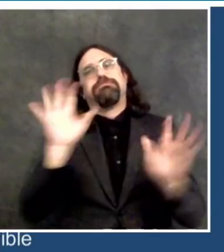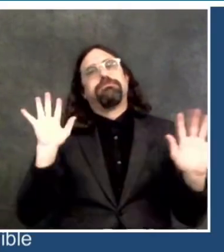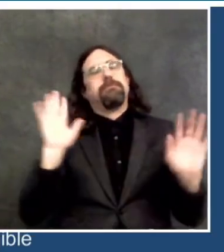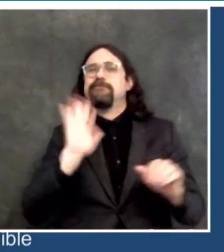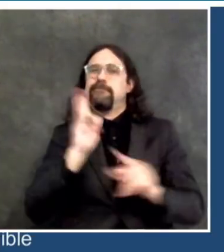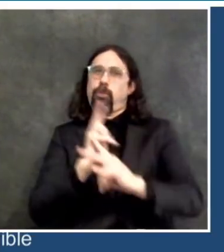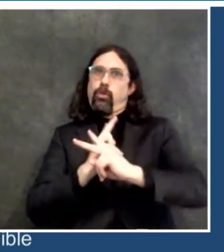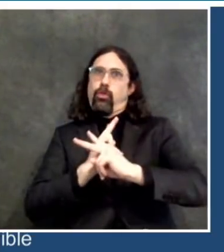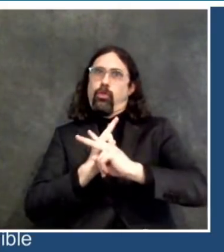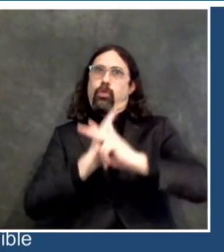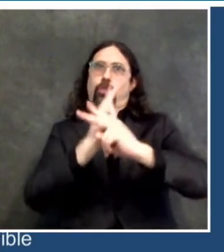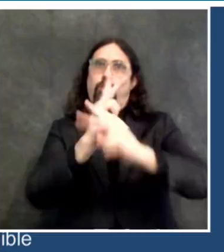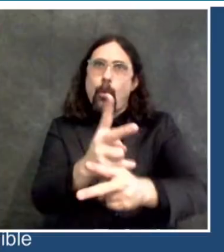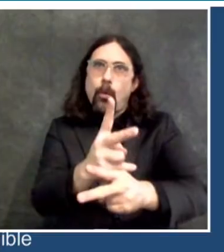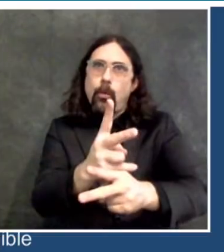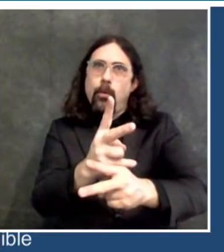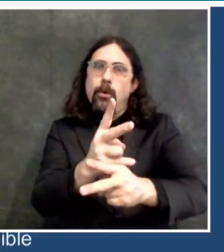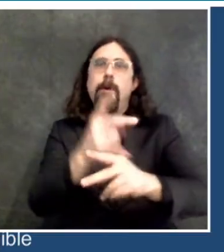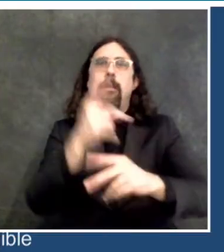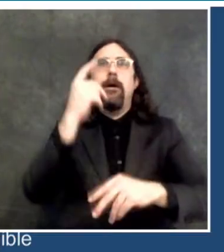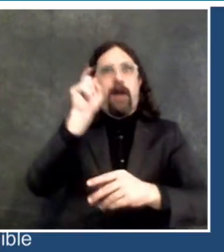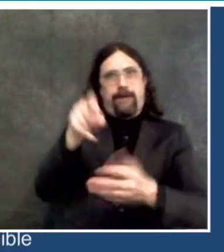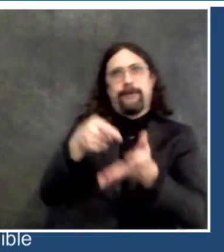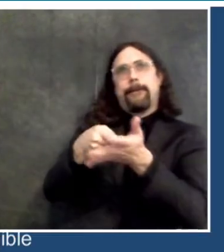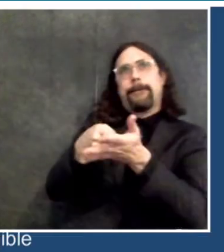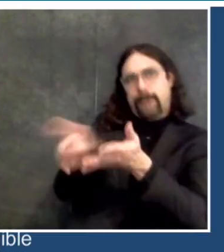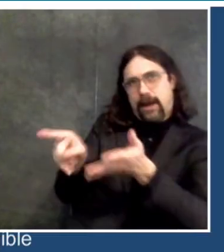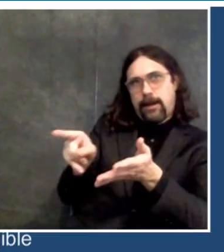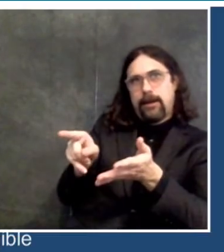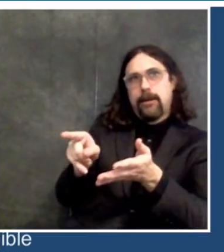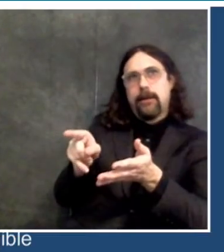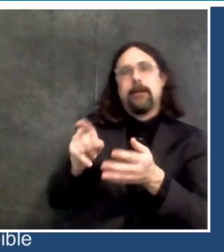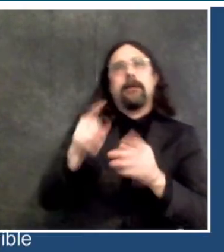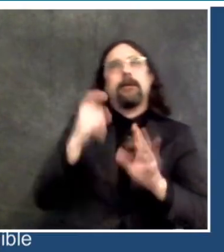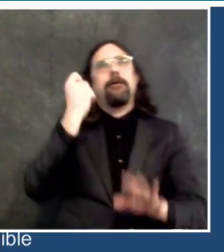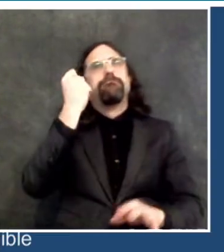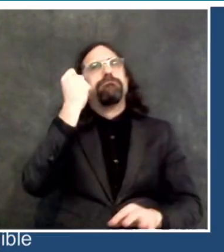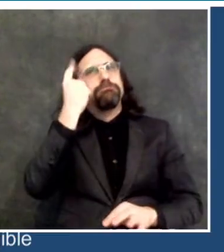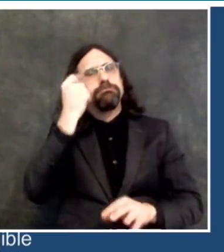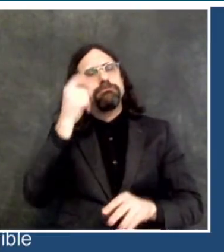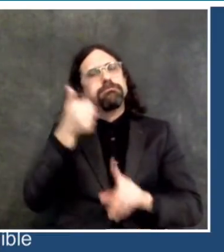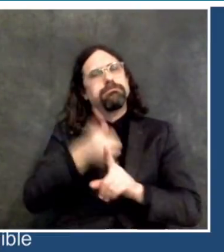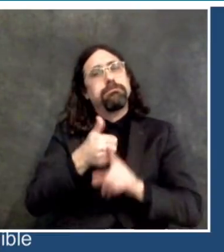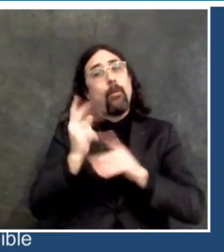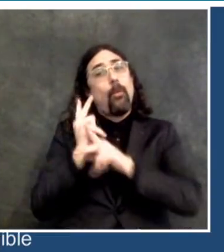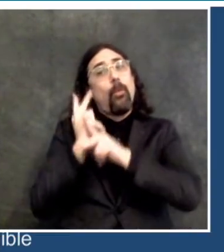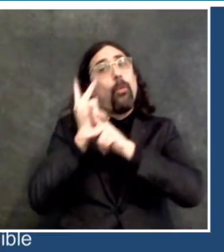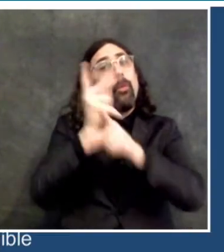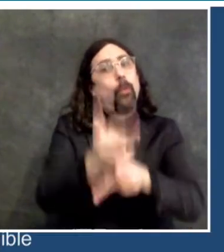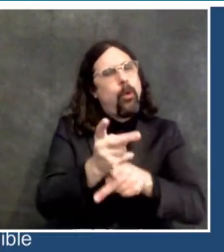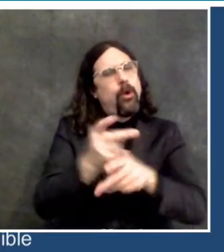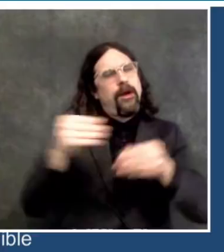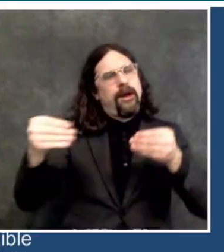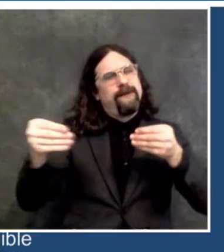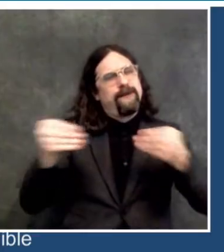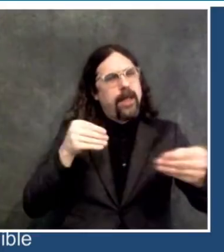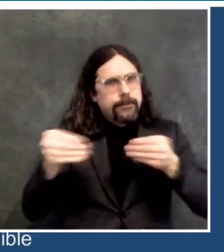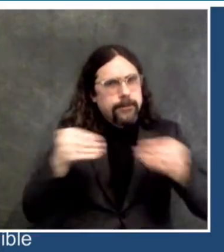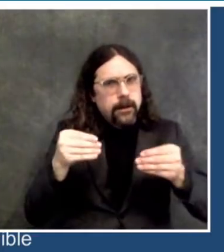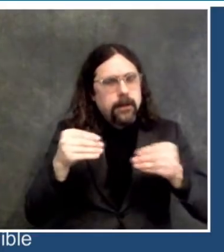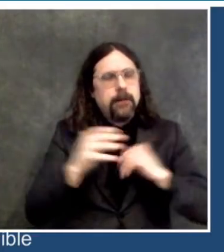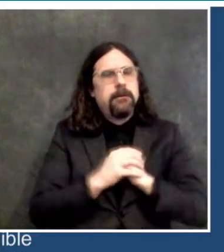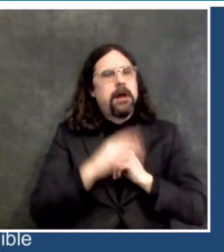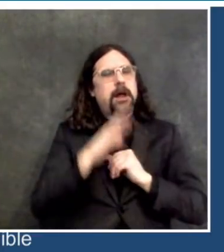a lot of different things, not just costs related to your payroll, but also interest on mortgages, your rent, your